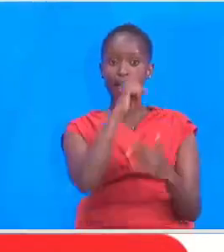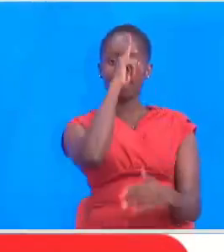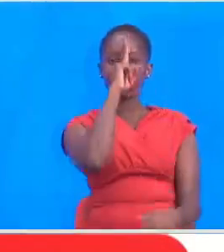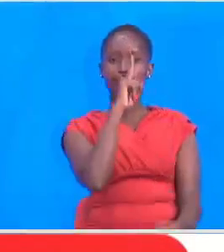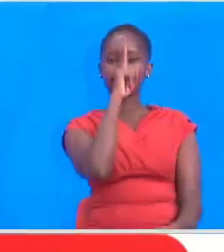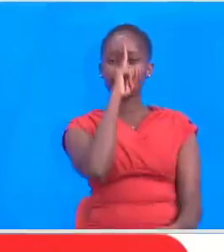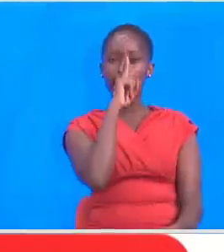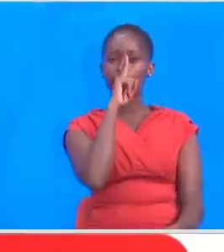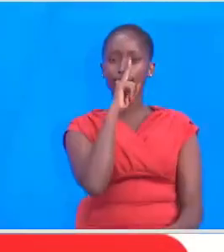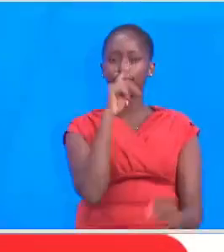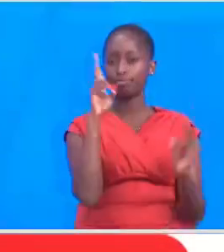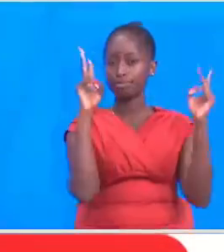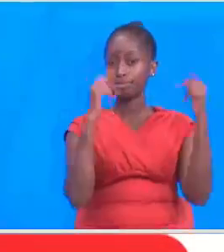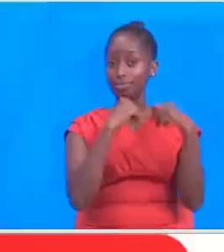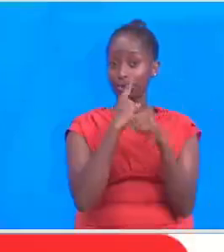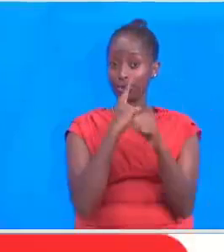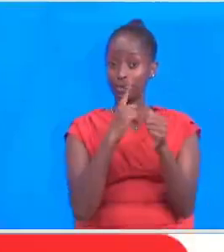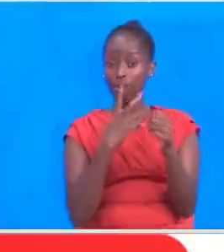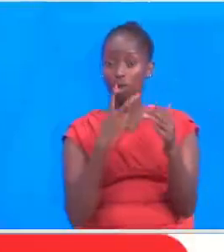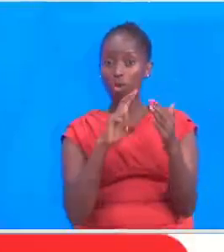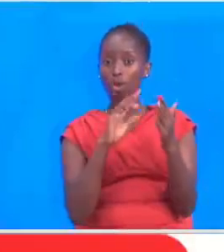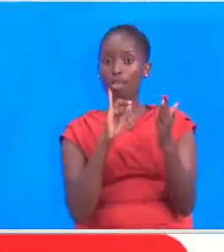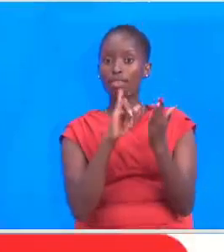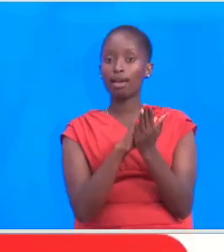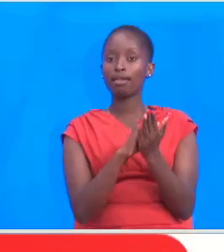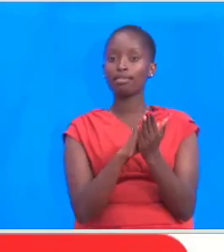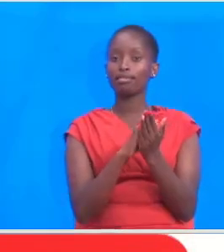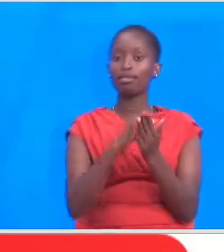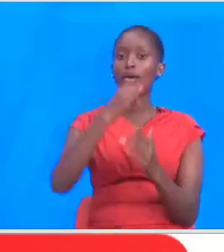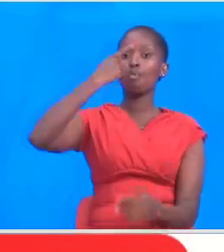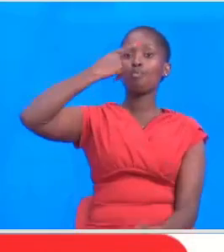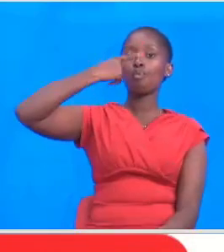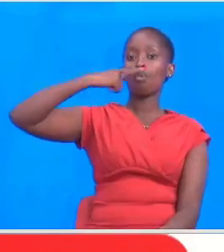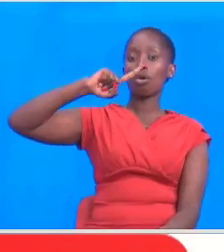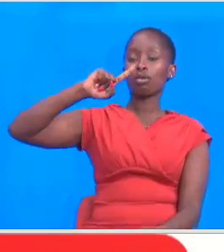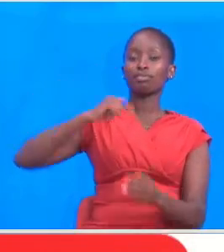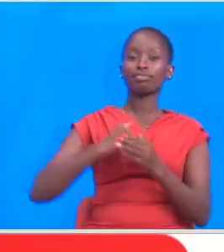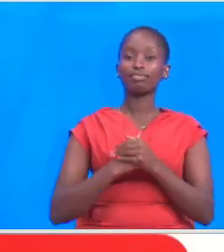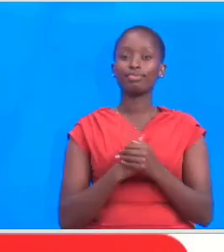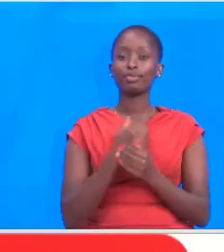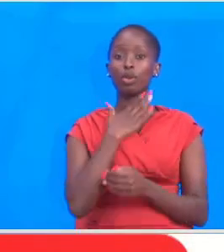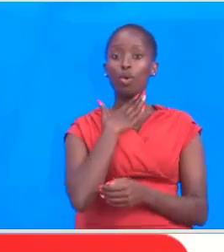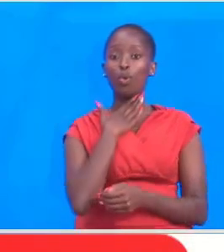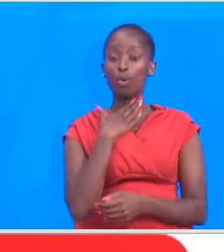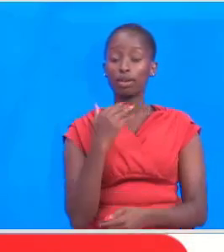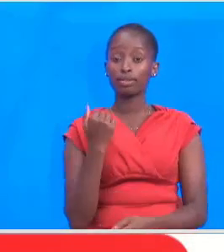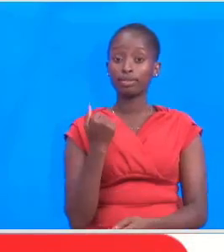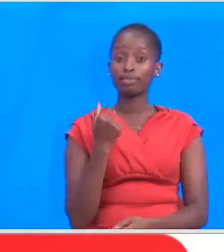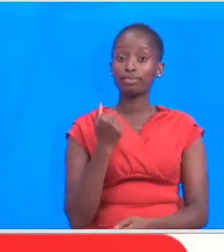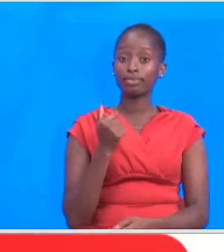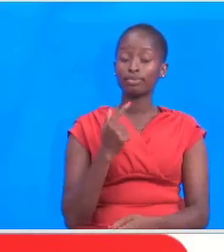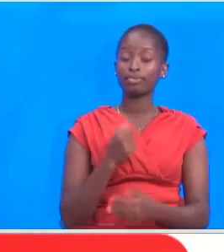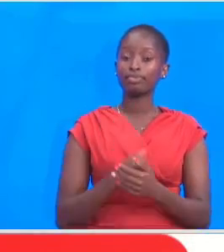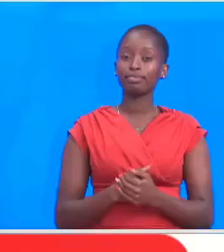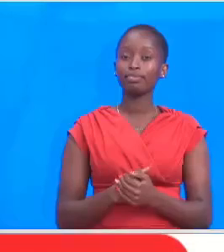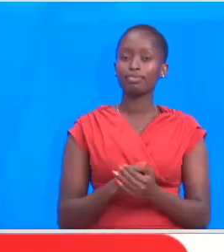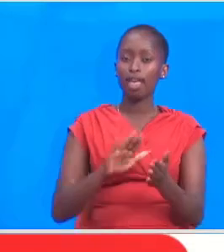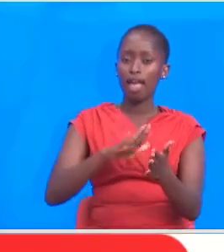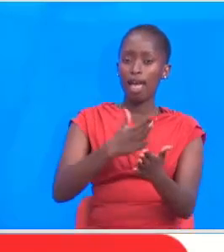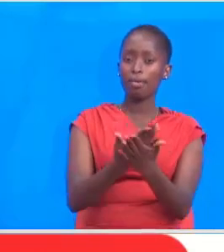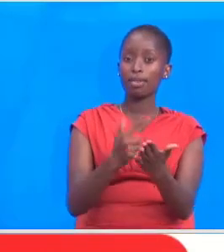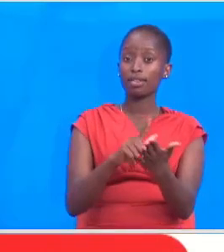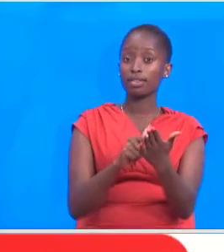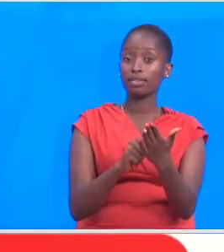sure you embrace what we call open door policy. So I wanted to understand. Omtatah's application comes as Kiambu Senator